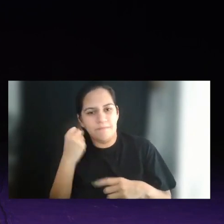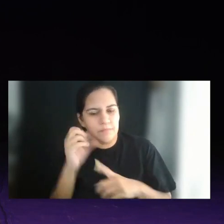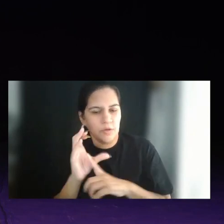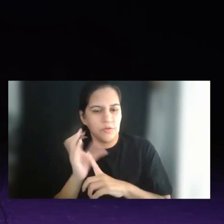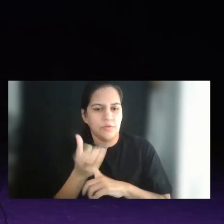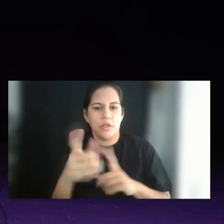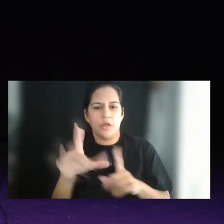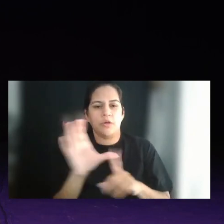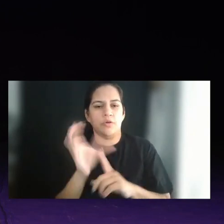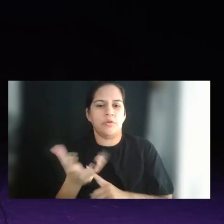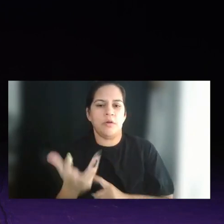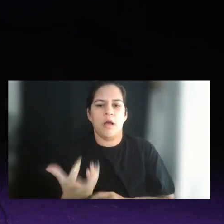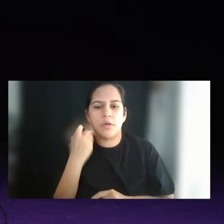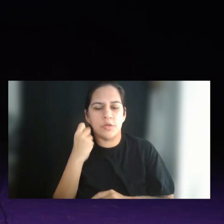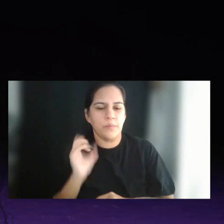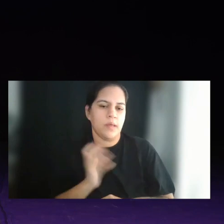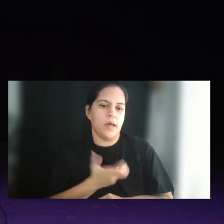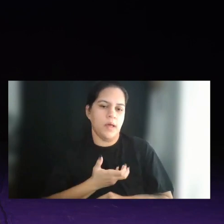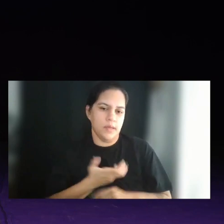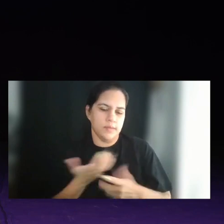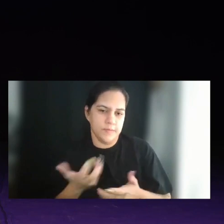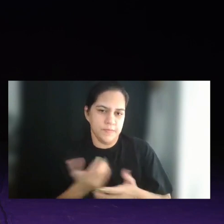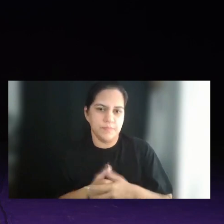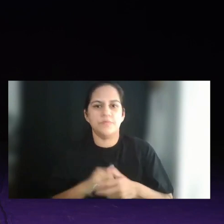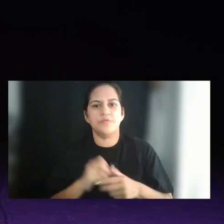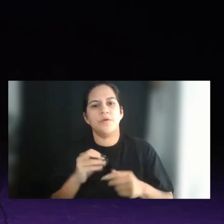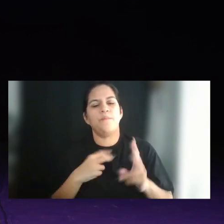us. So I'm very grateful for that.